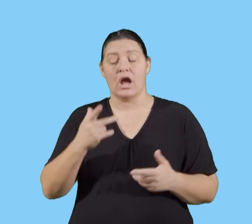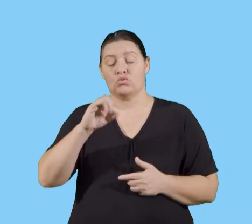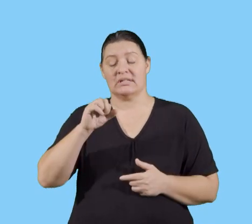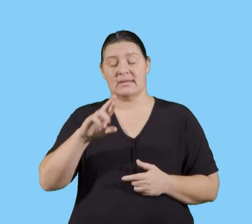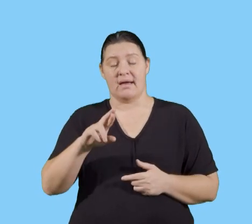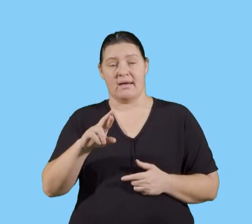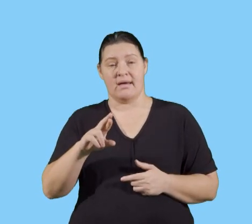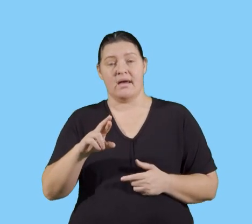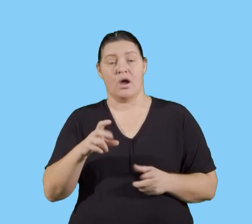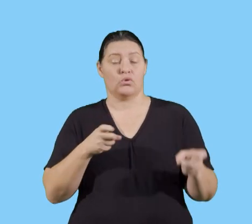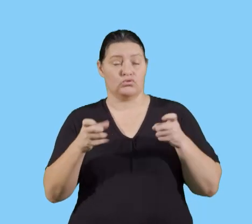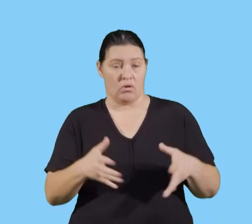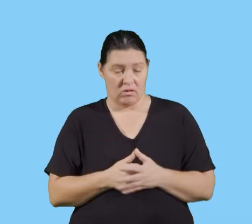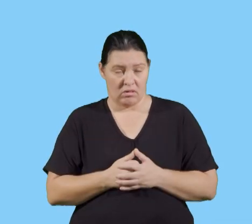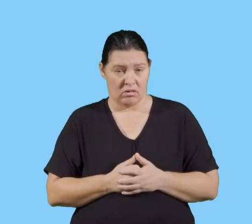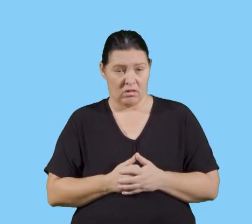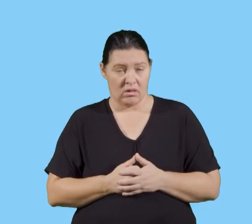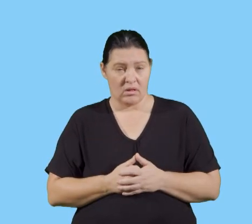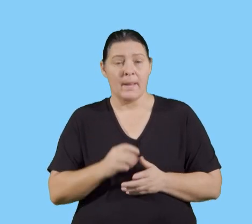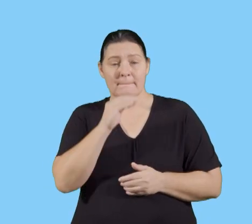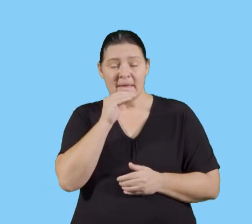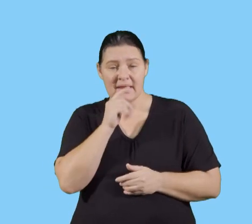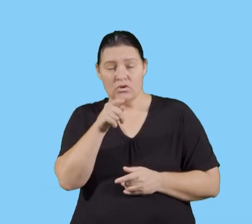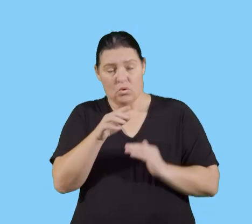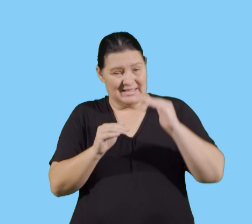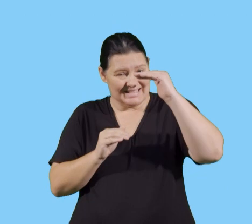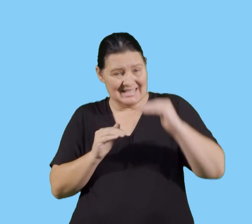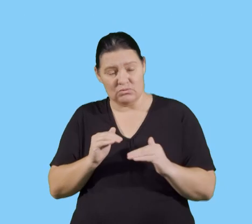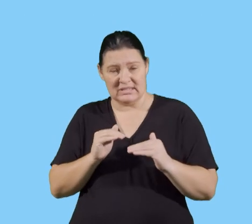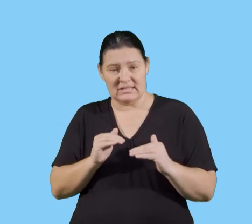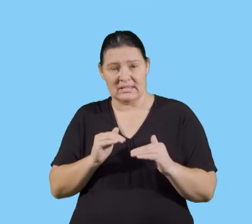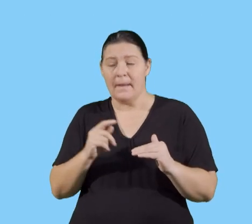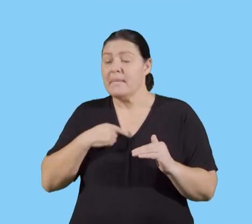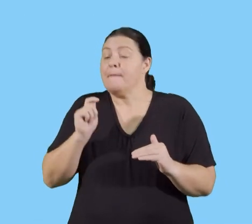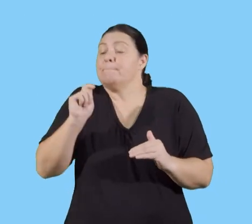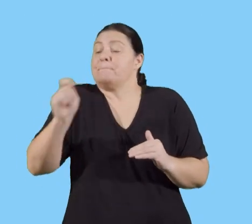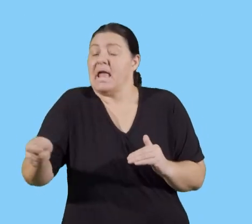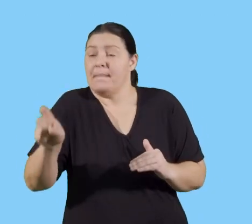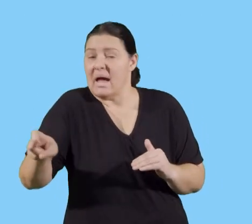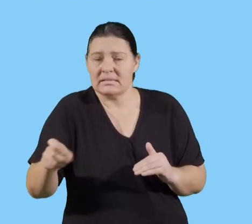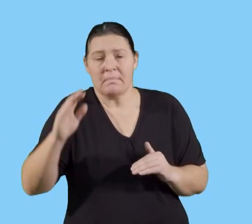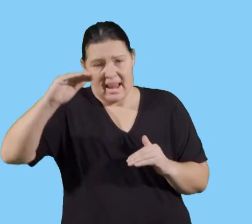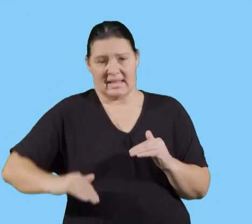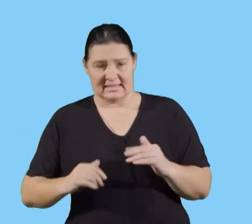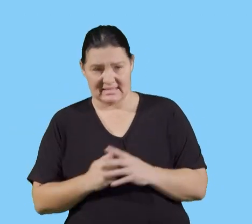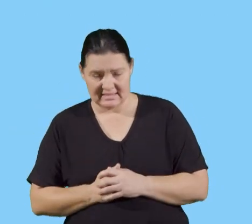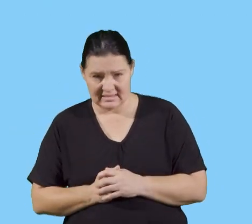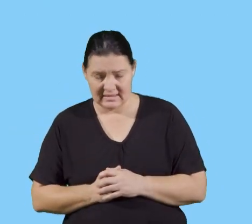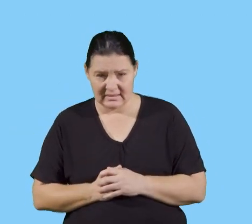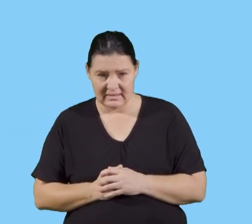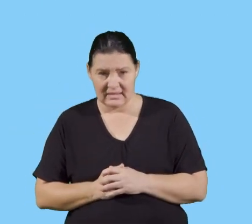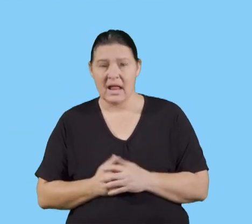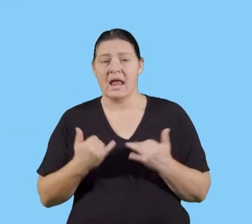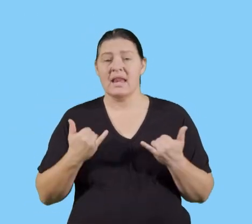debit in the creditors control, you are decreasing what you owe your creditors. So we are coming now to the creditors control, and we